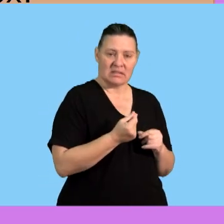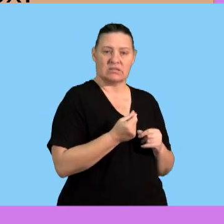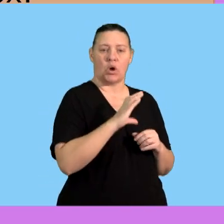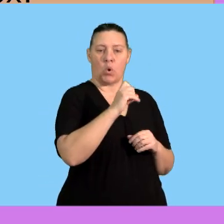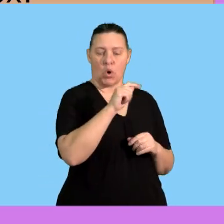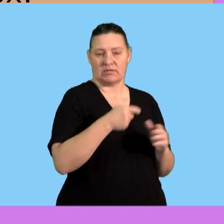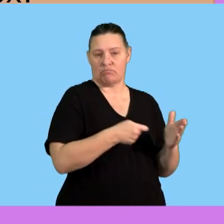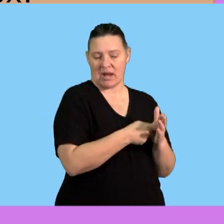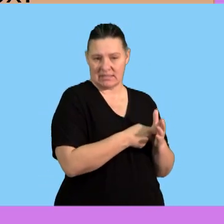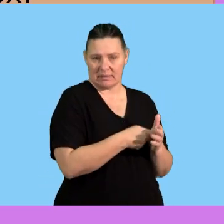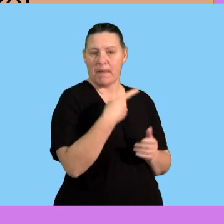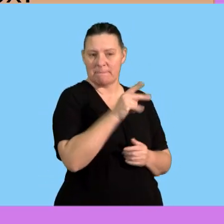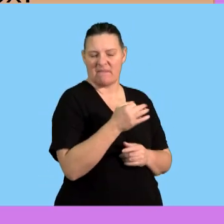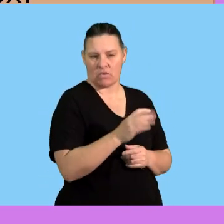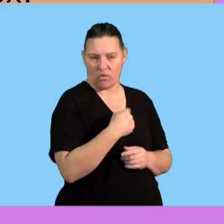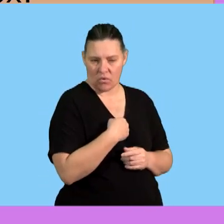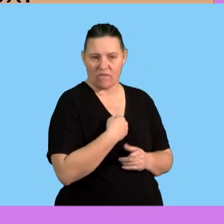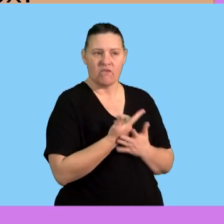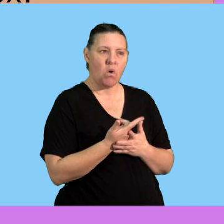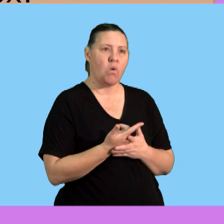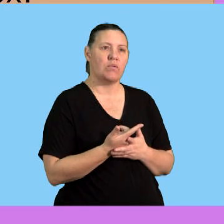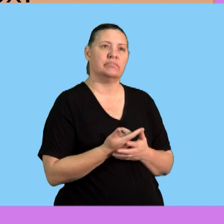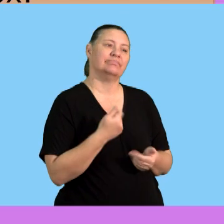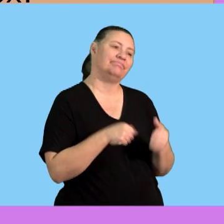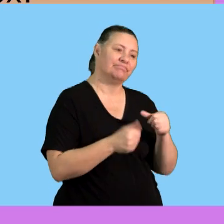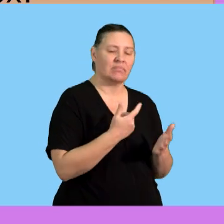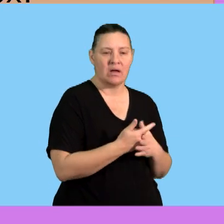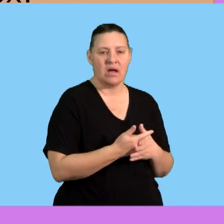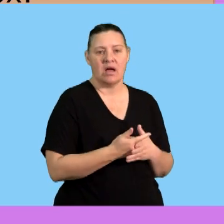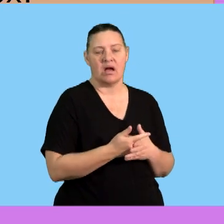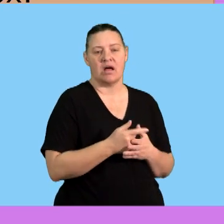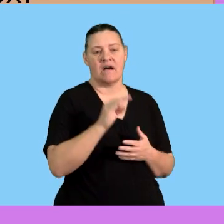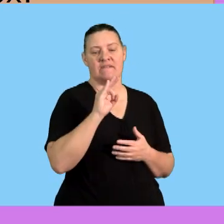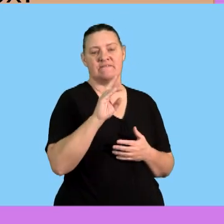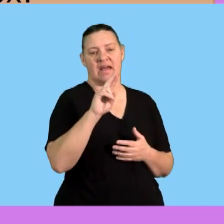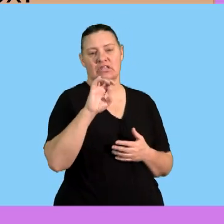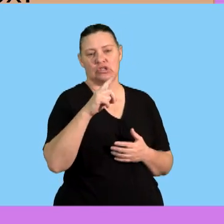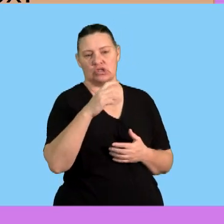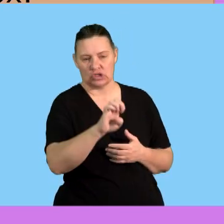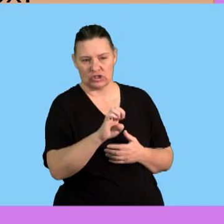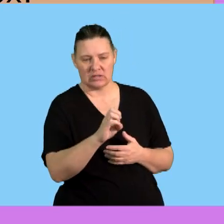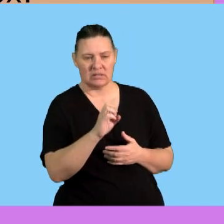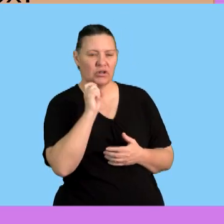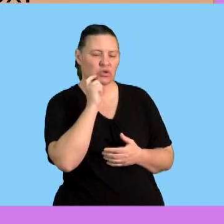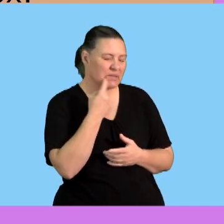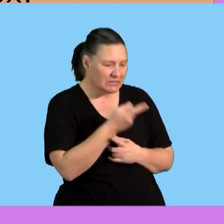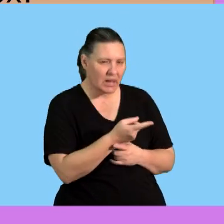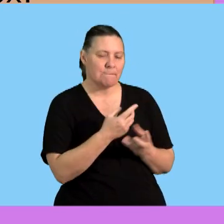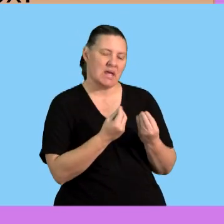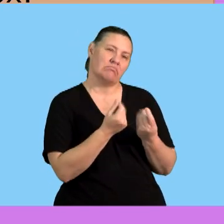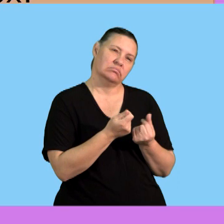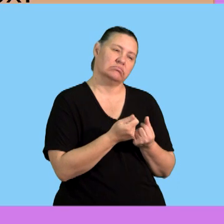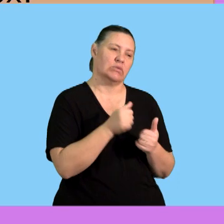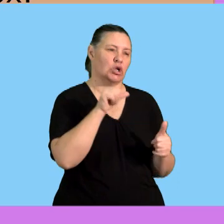For example, the ingredients for making a fudge cost 140